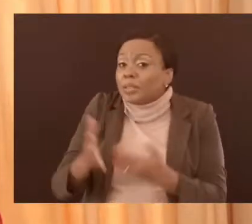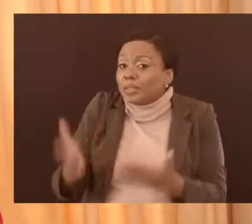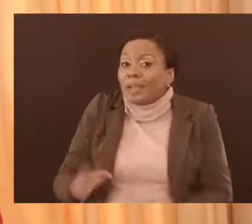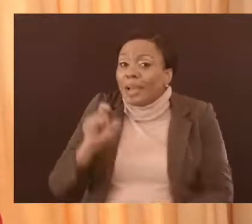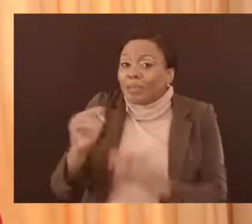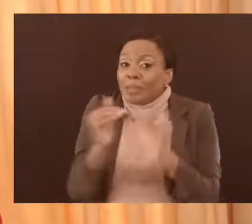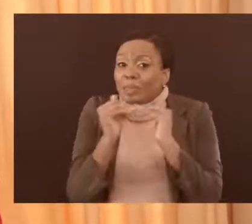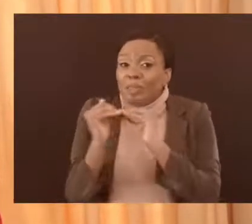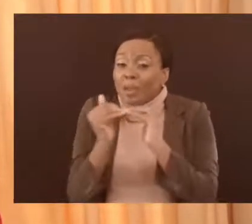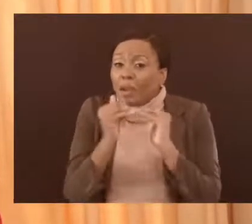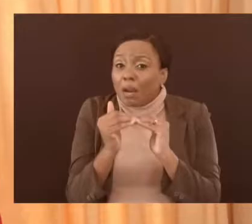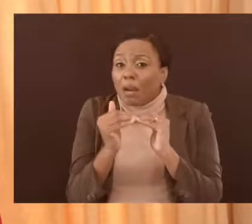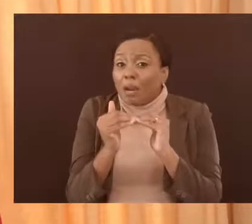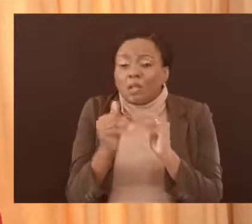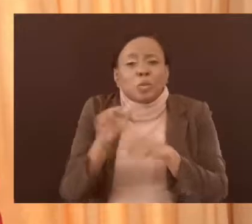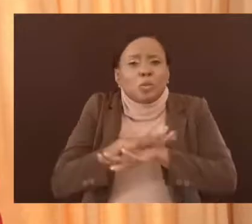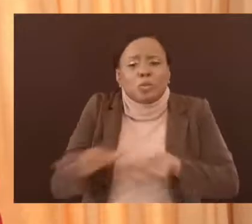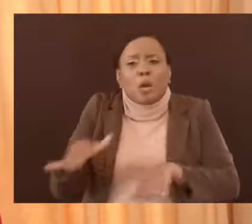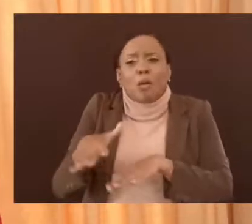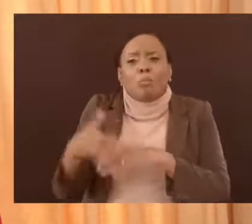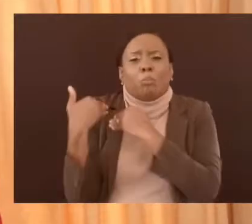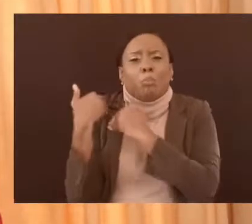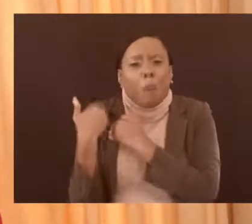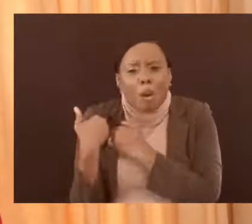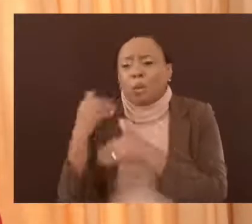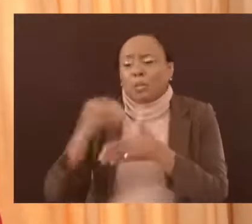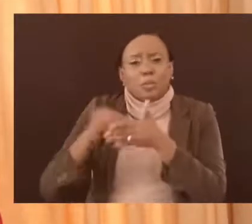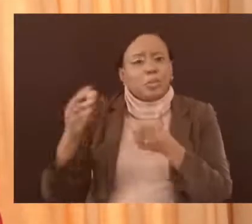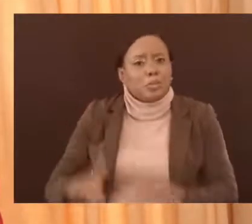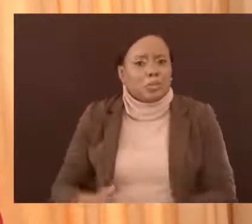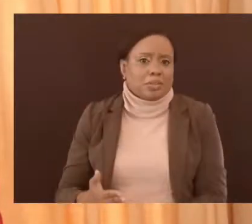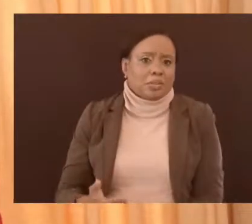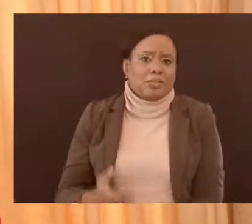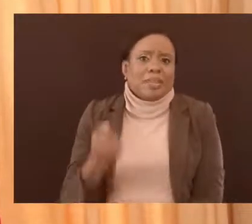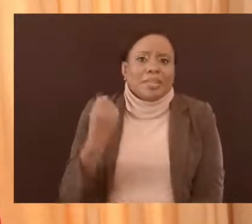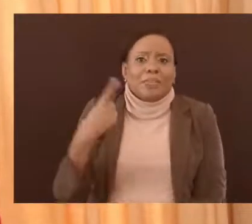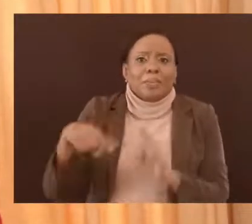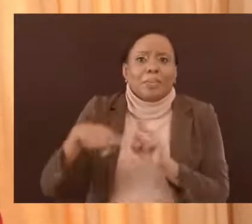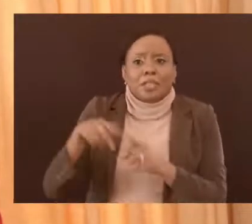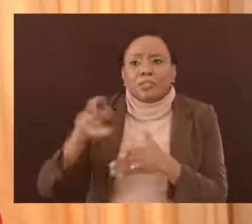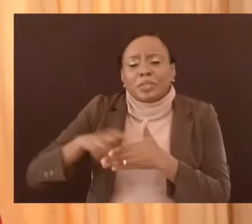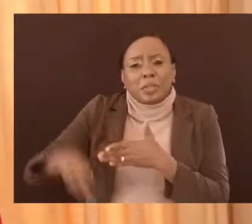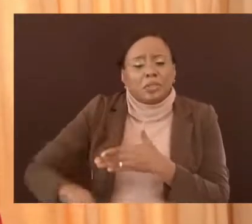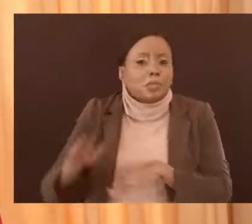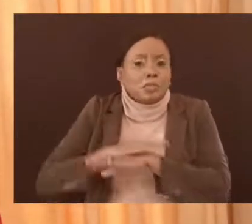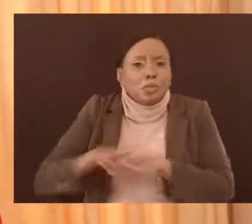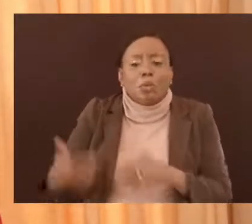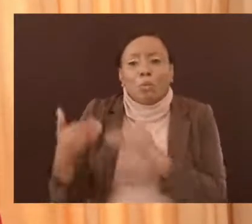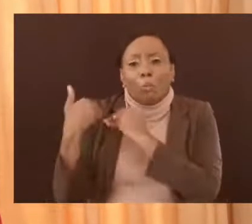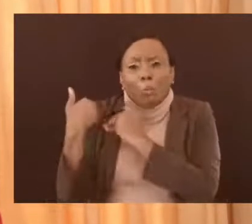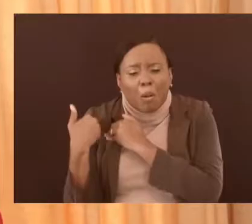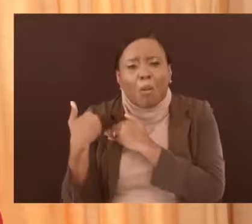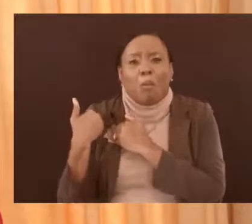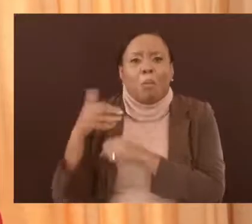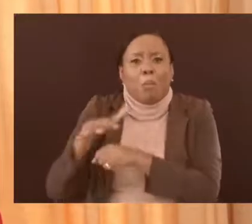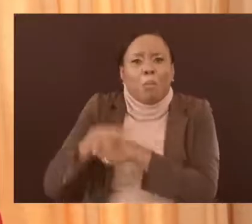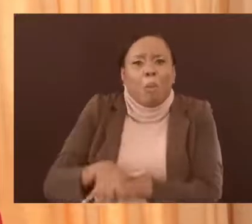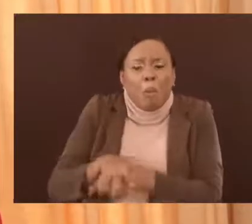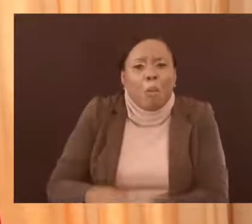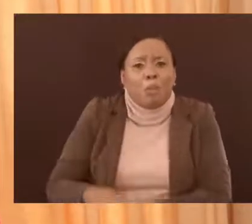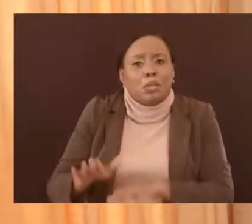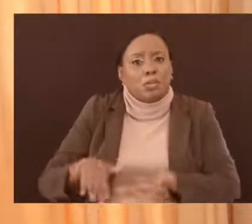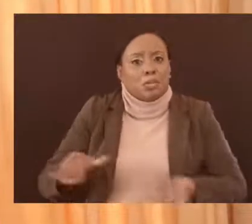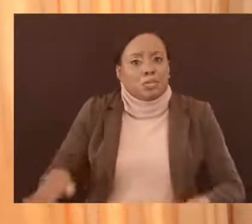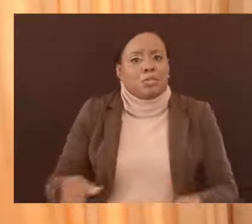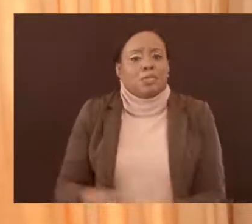fair to them to apply too much pressure in terms of how they may have performed in this year's examination. The